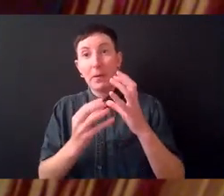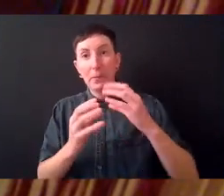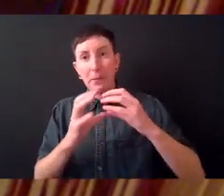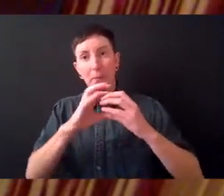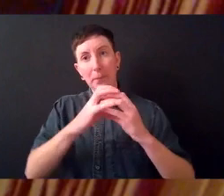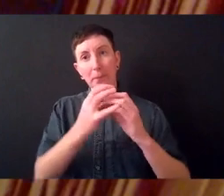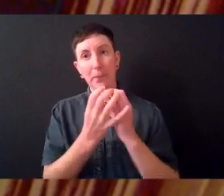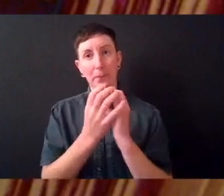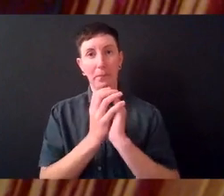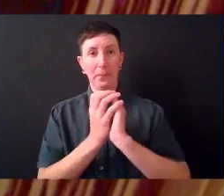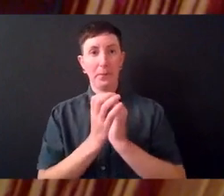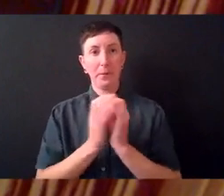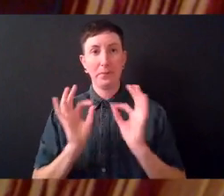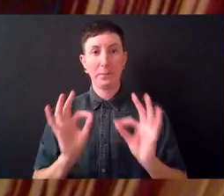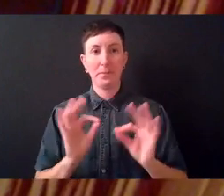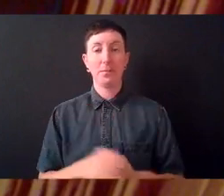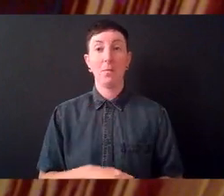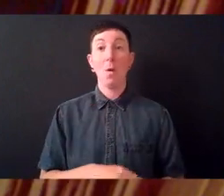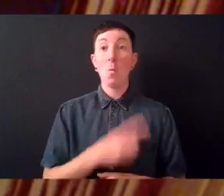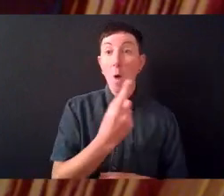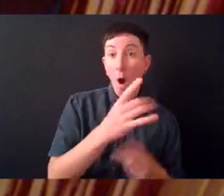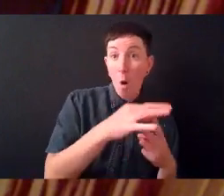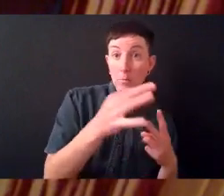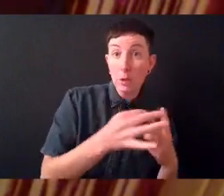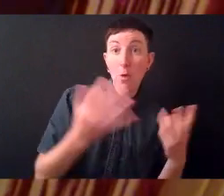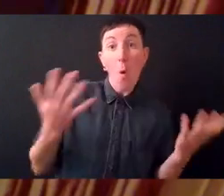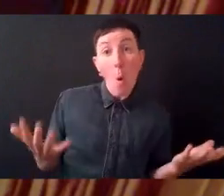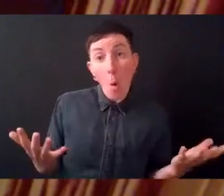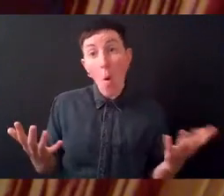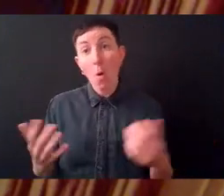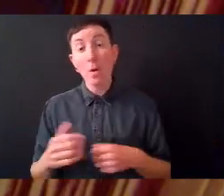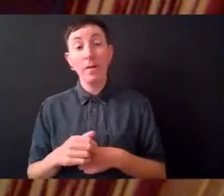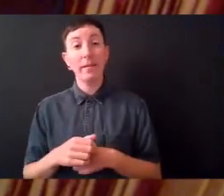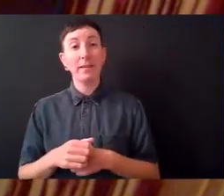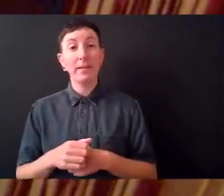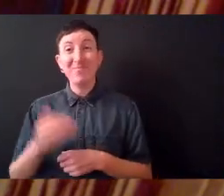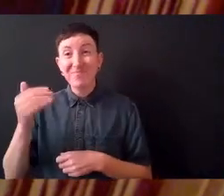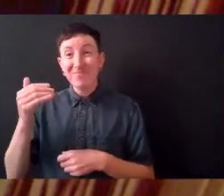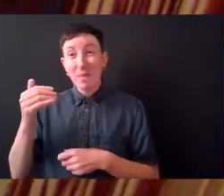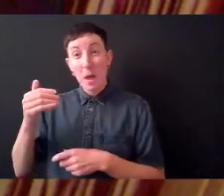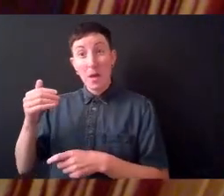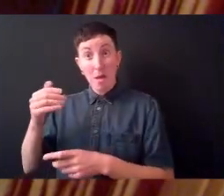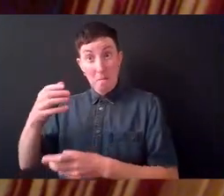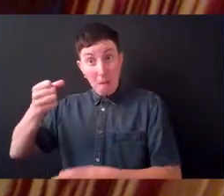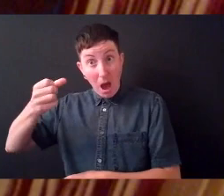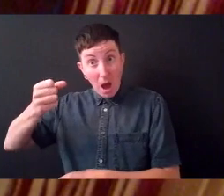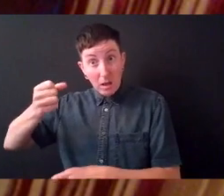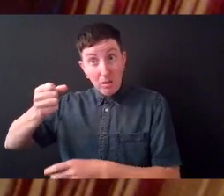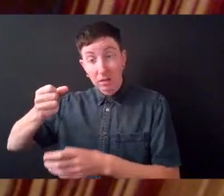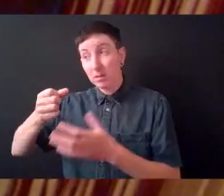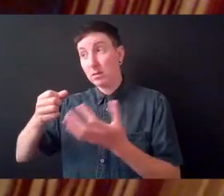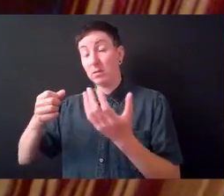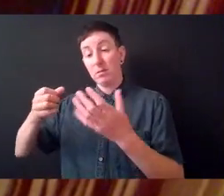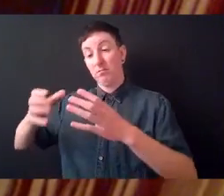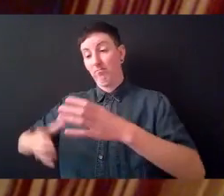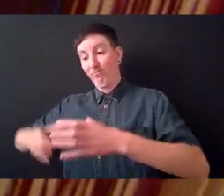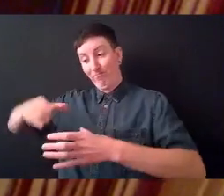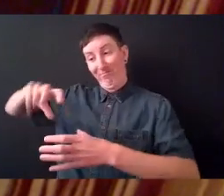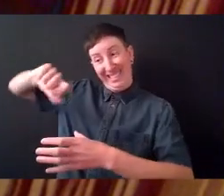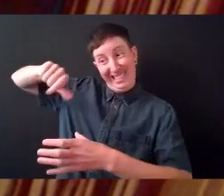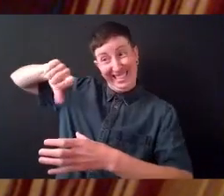I found another good way to make eyes is if you use the tops of a milk container or even a jar lid can work.